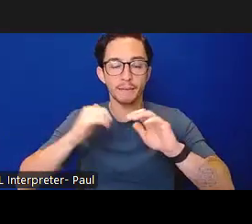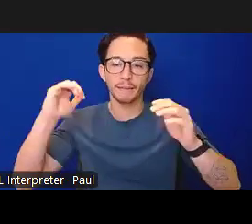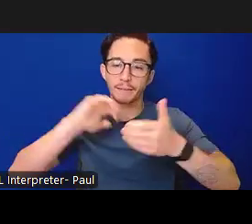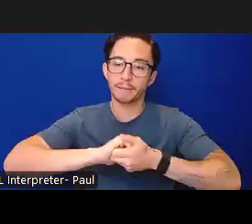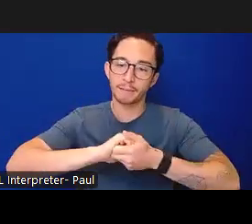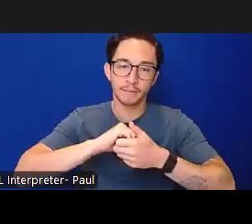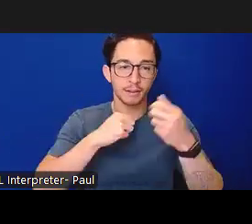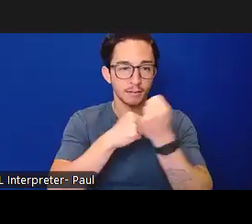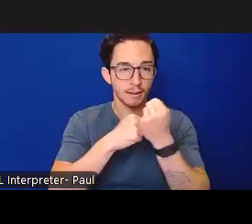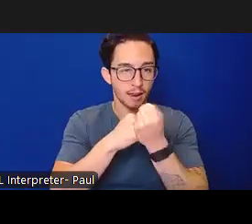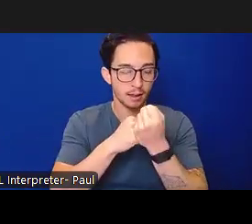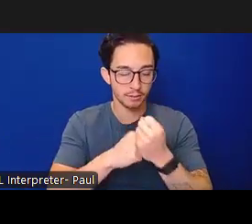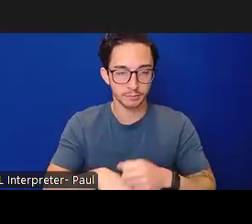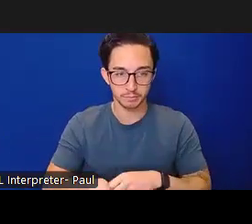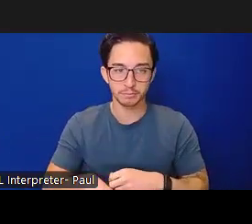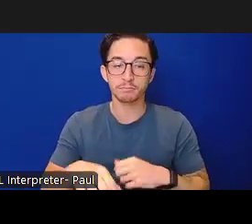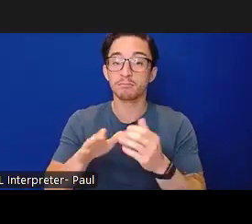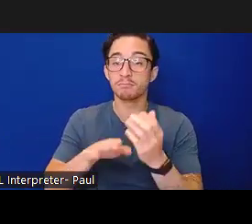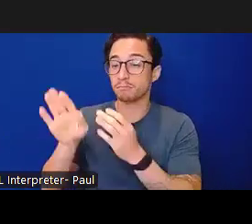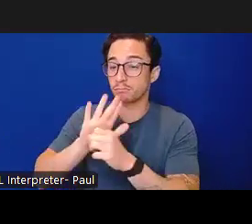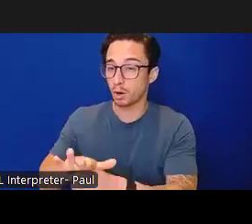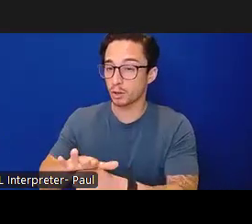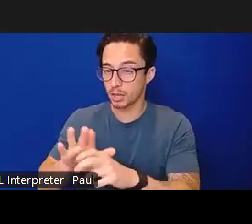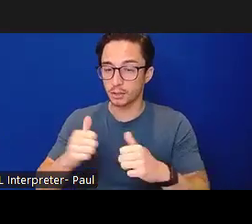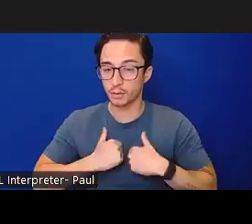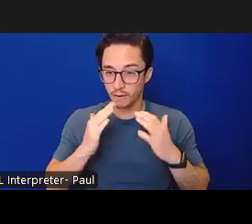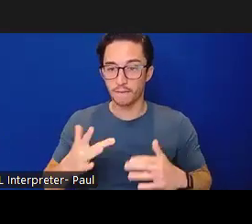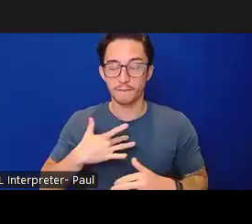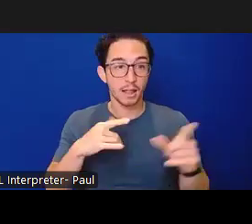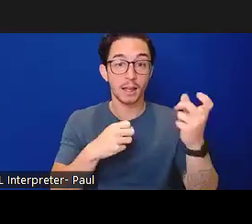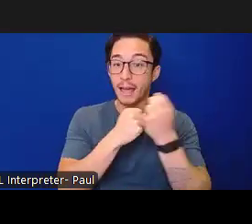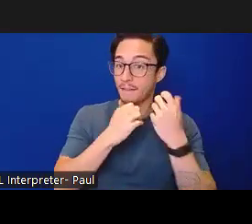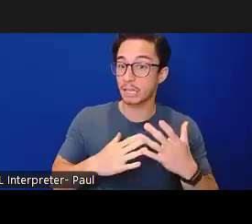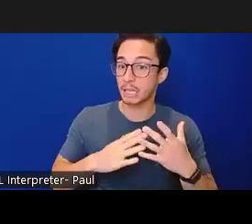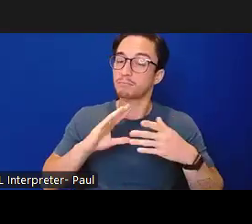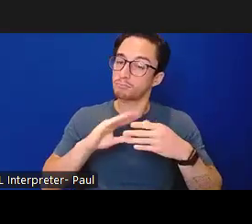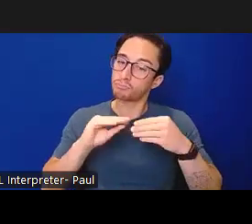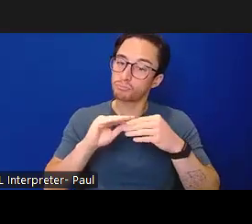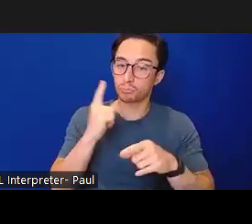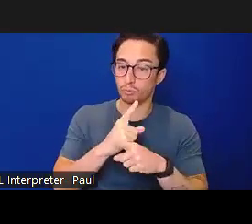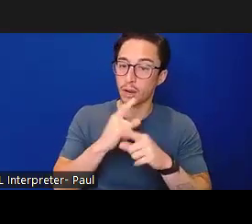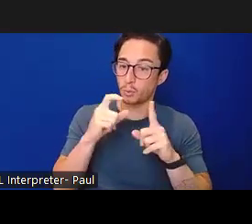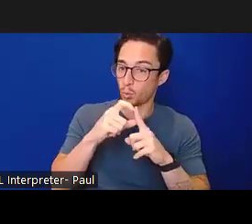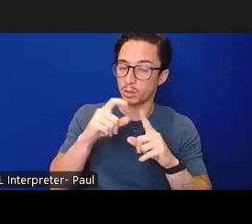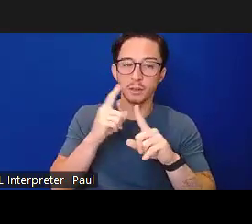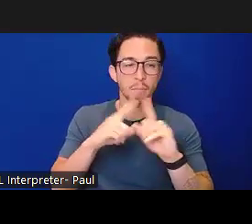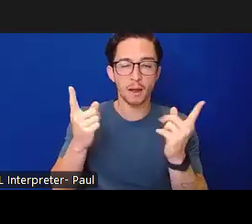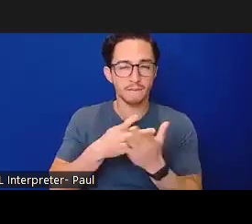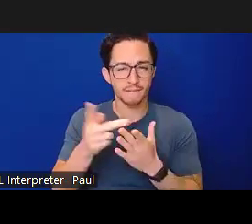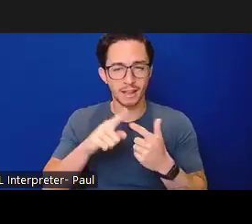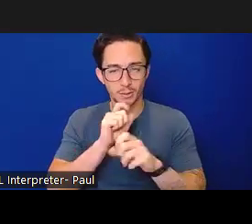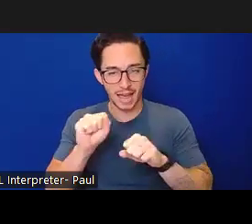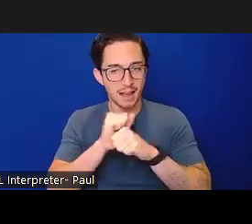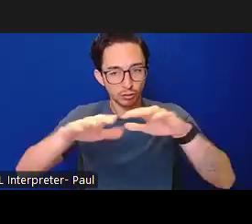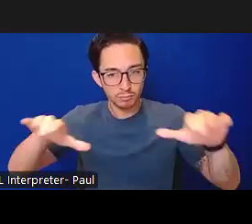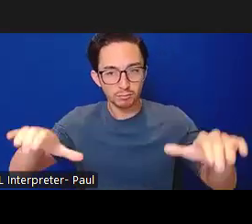Marginalized survivors can feel like that advocates may say all the right words, but fail to act on them, which leaves